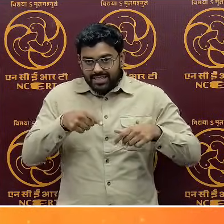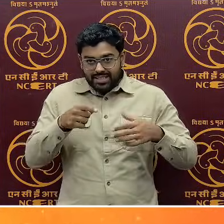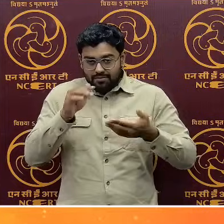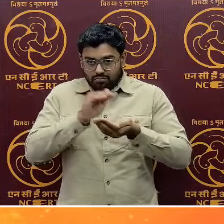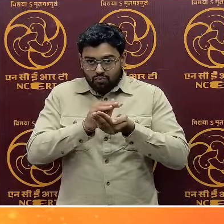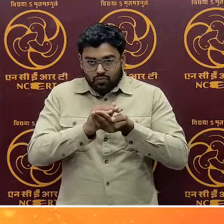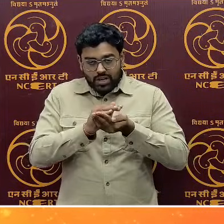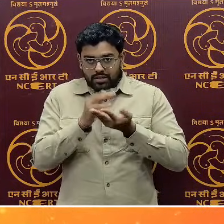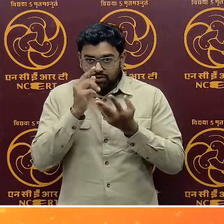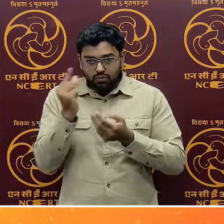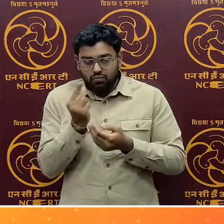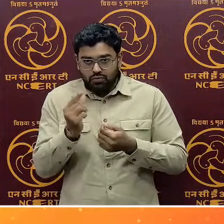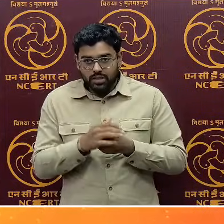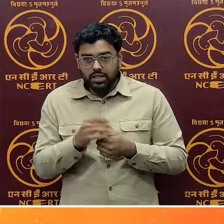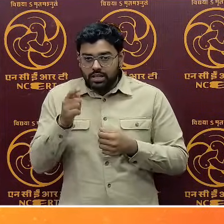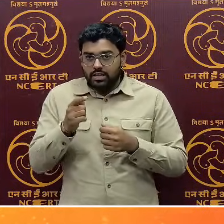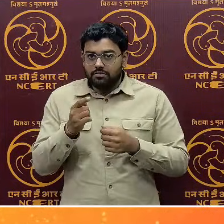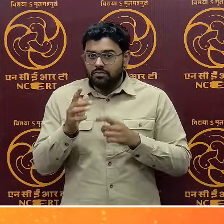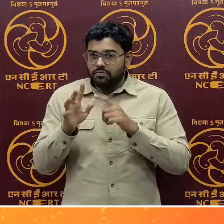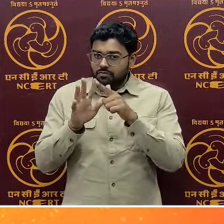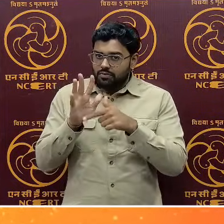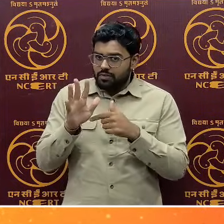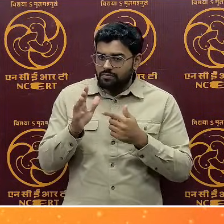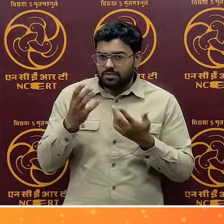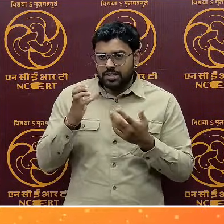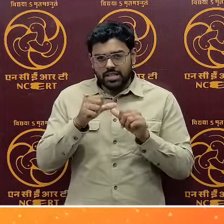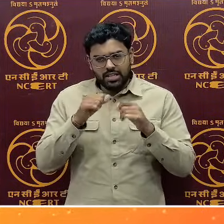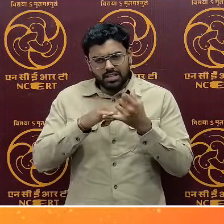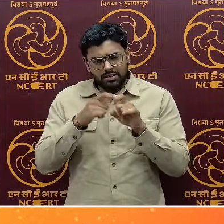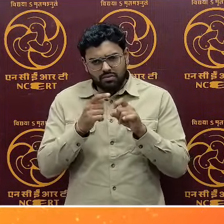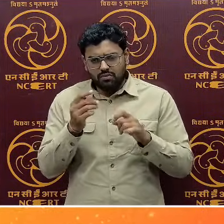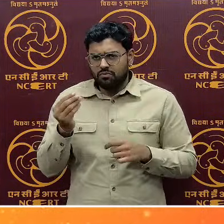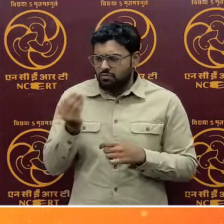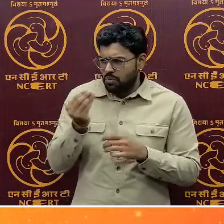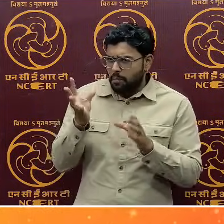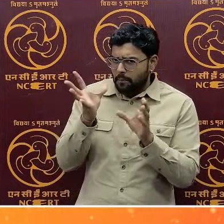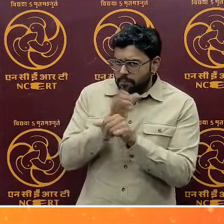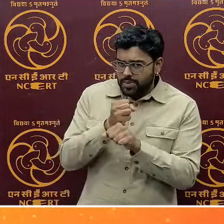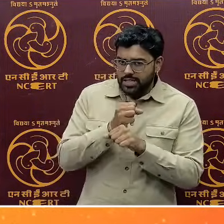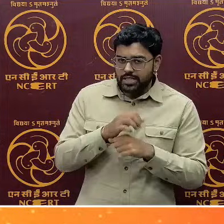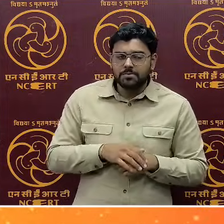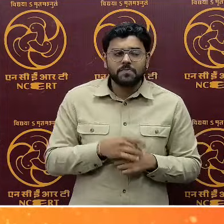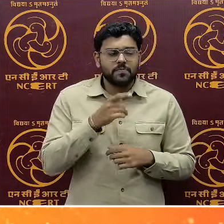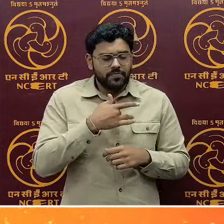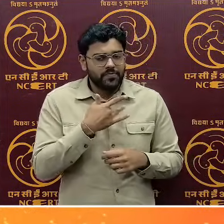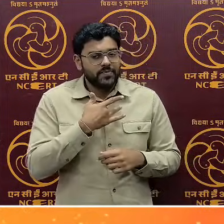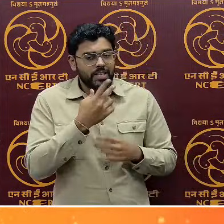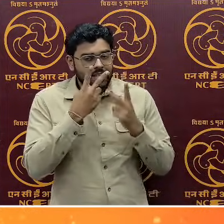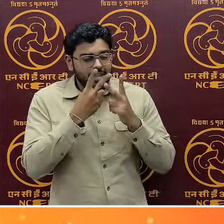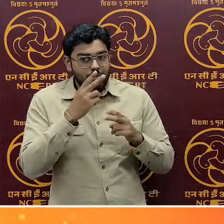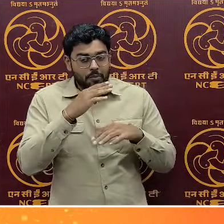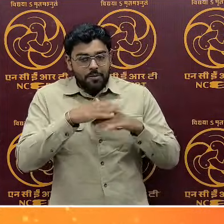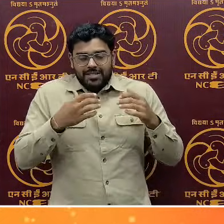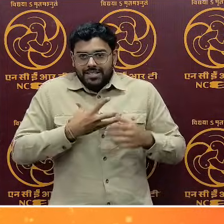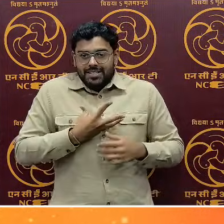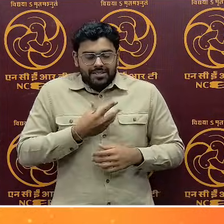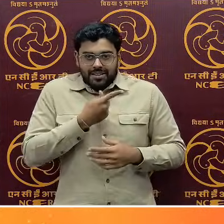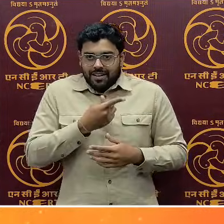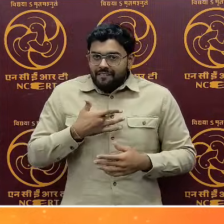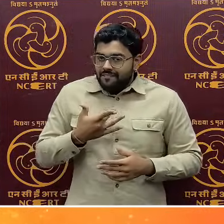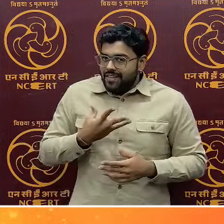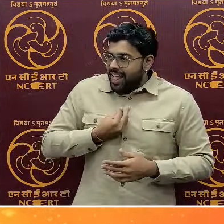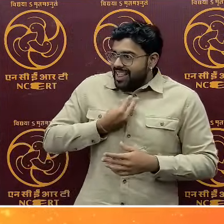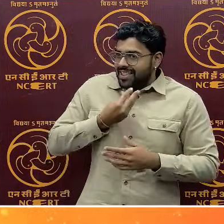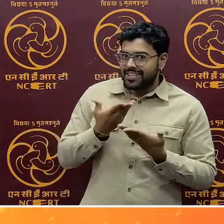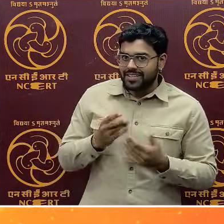the container of the fifth case? Something is missing from the container. Yes, the mystery is growing. I can see You're building up the excitement.